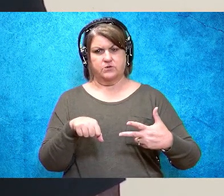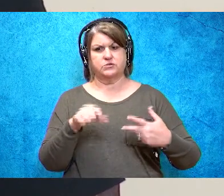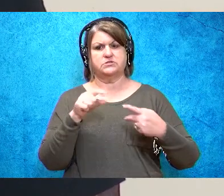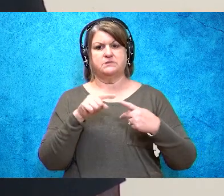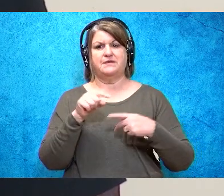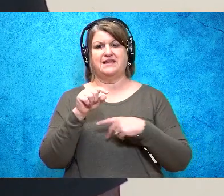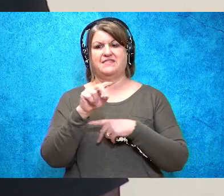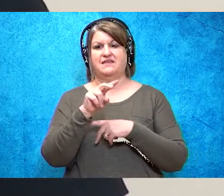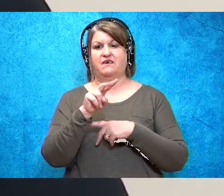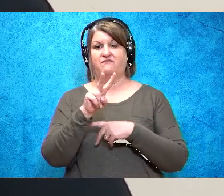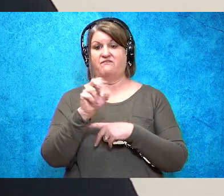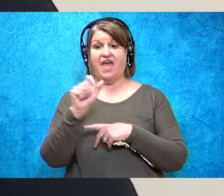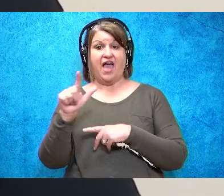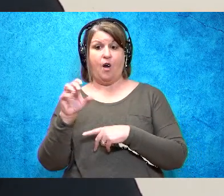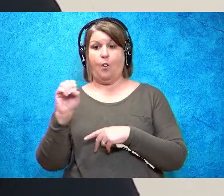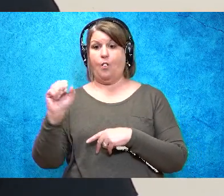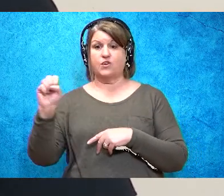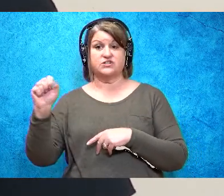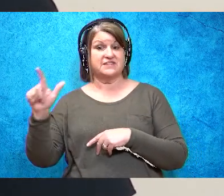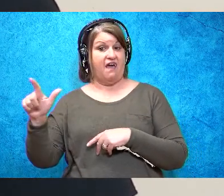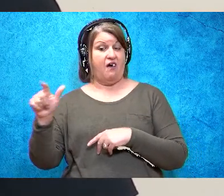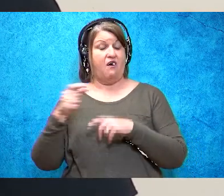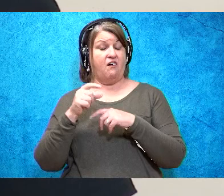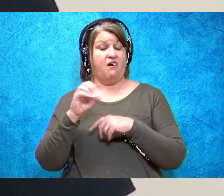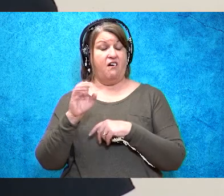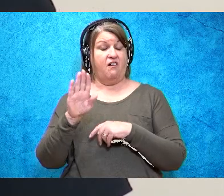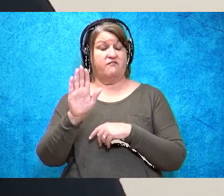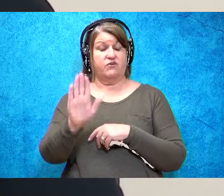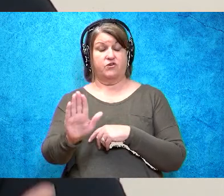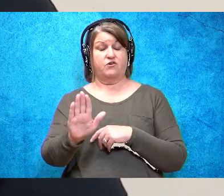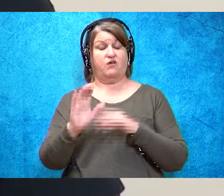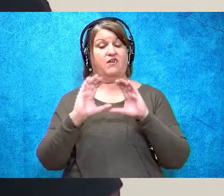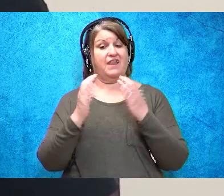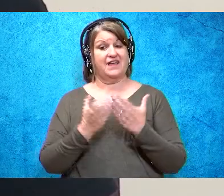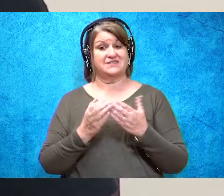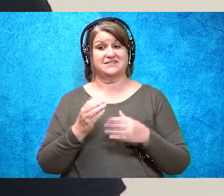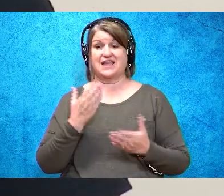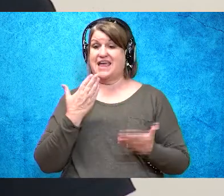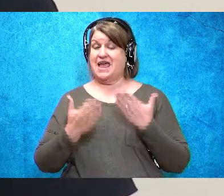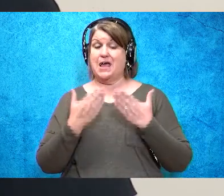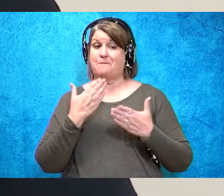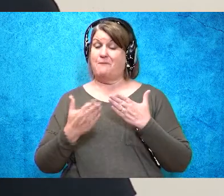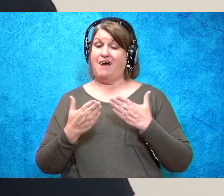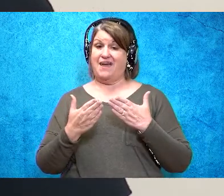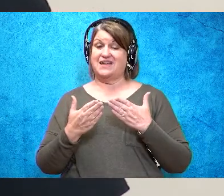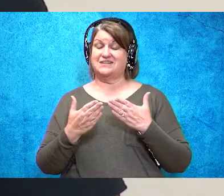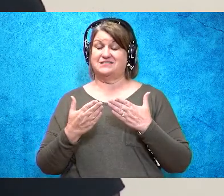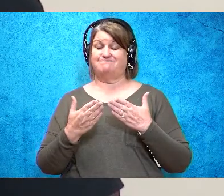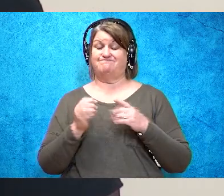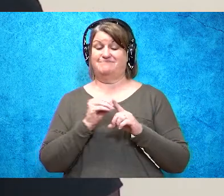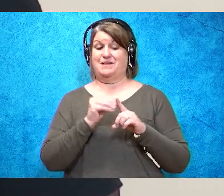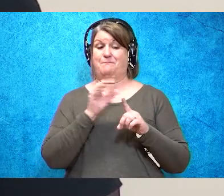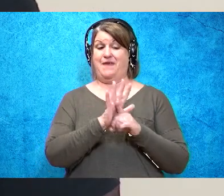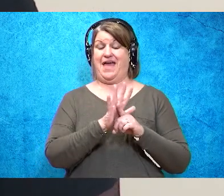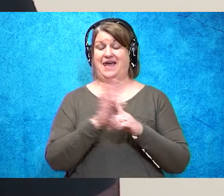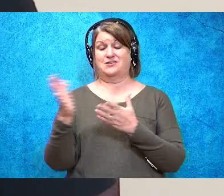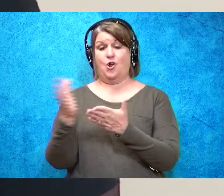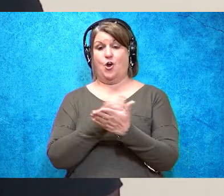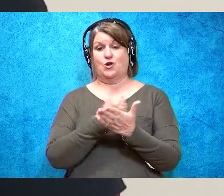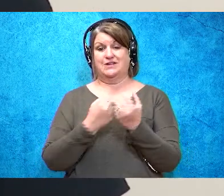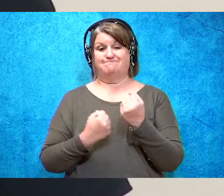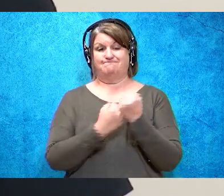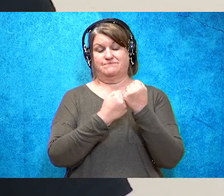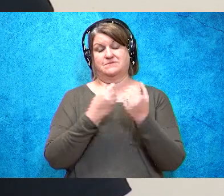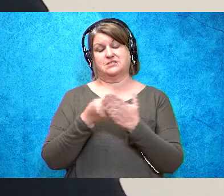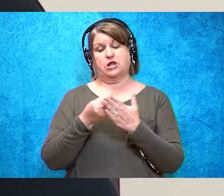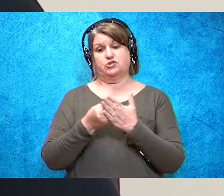class. This may also affect any earning of scholarships. And finally,